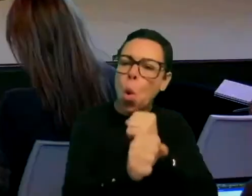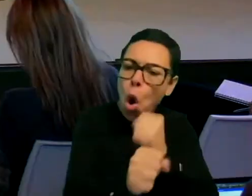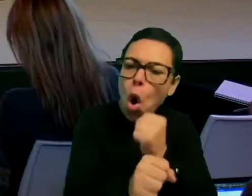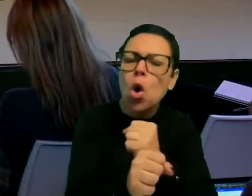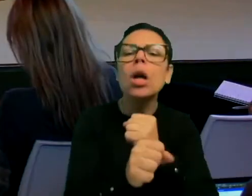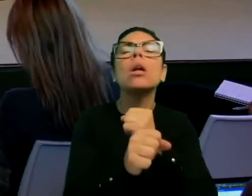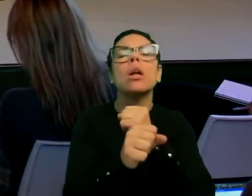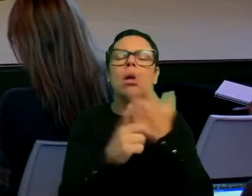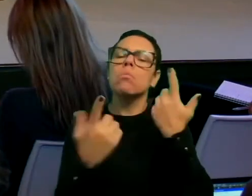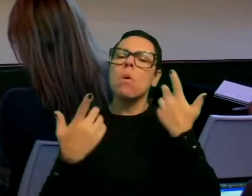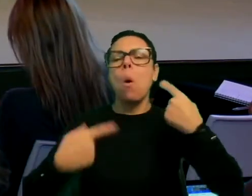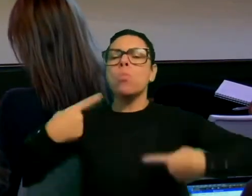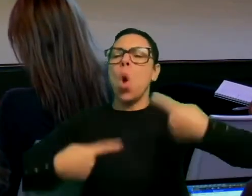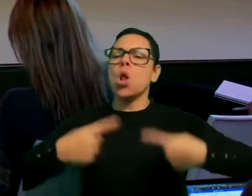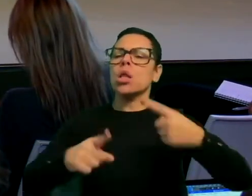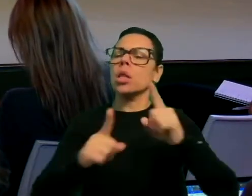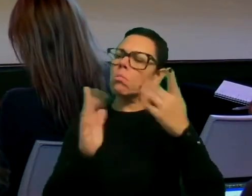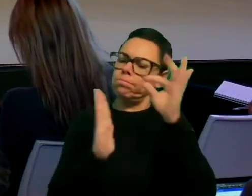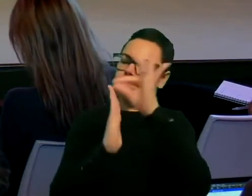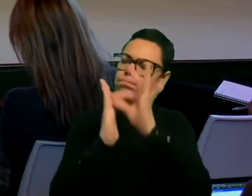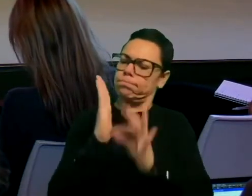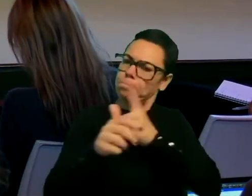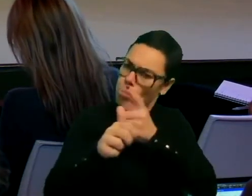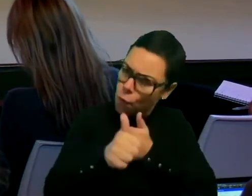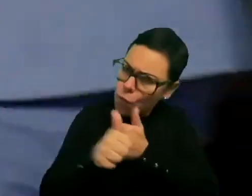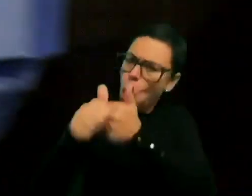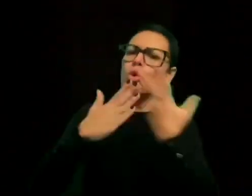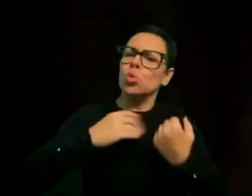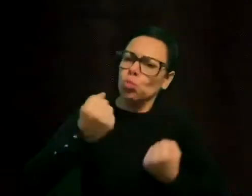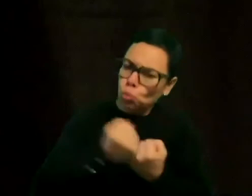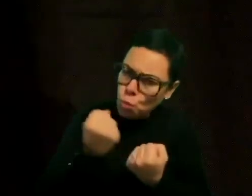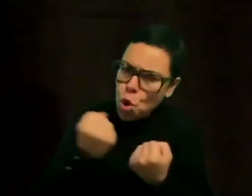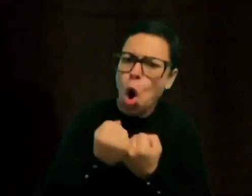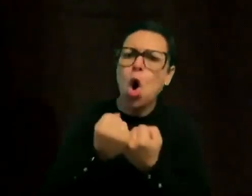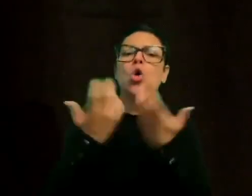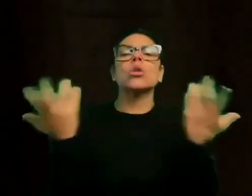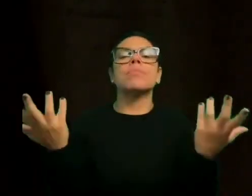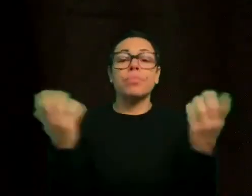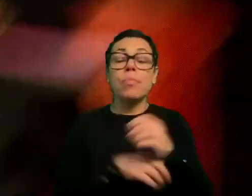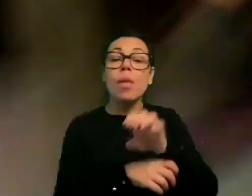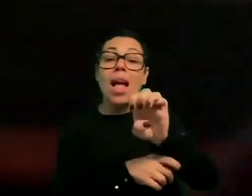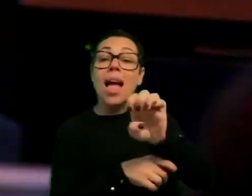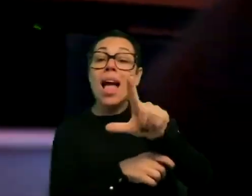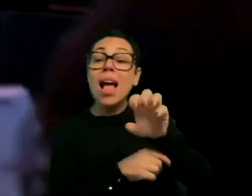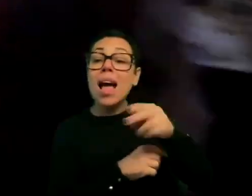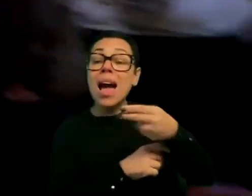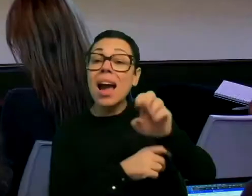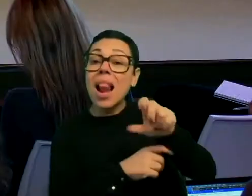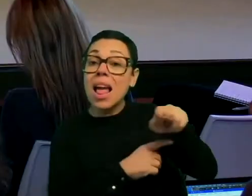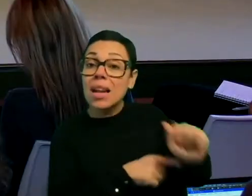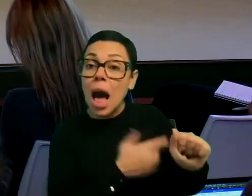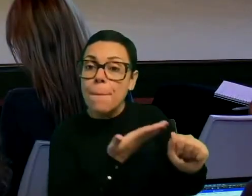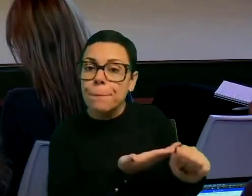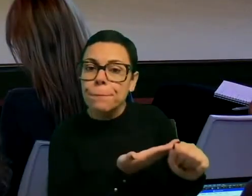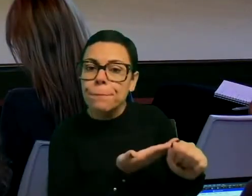Helena, because we have a few minutes left, here there are quite some things coming in, and we